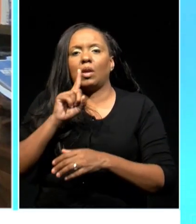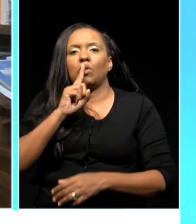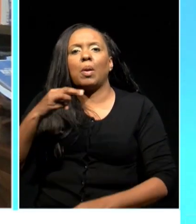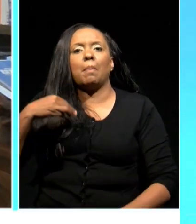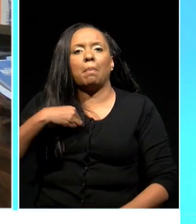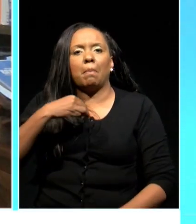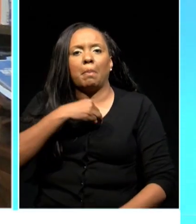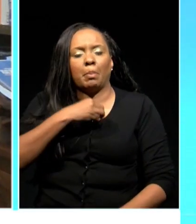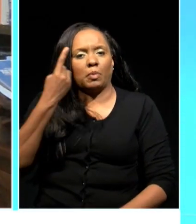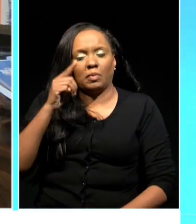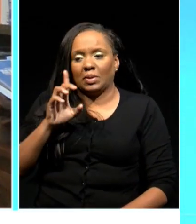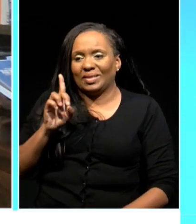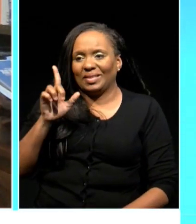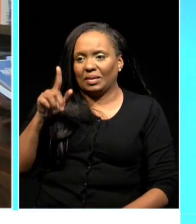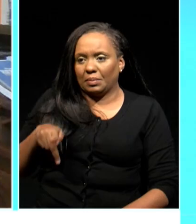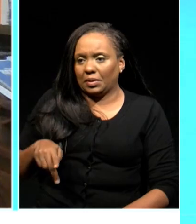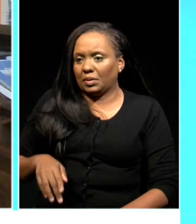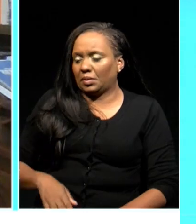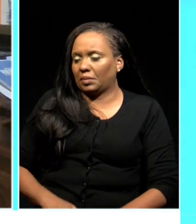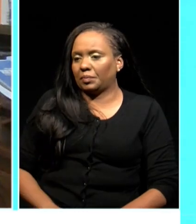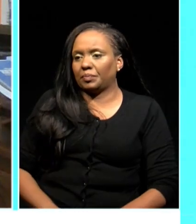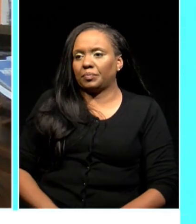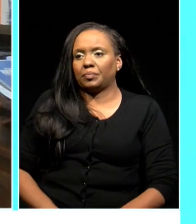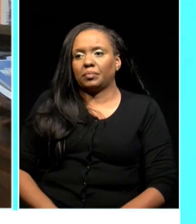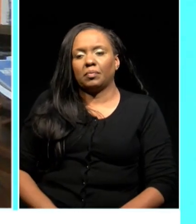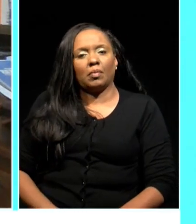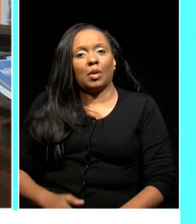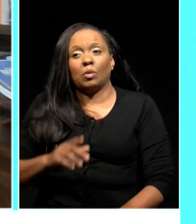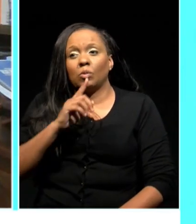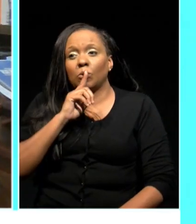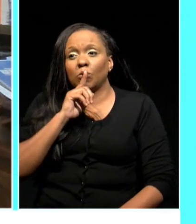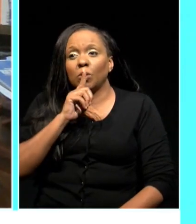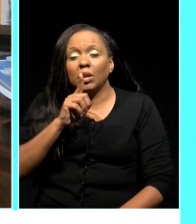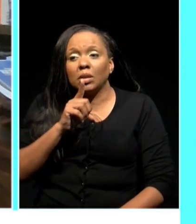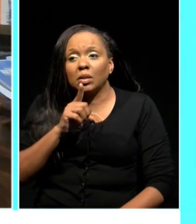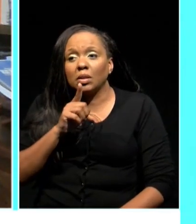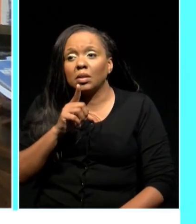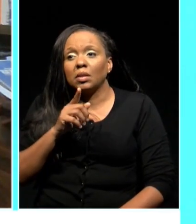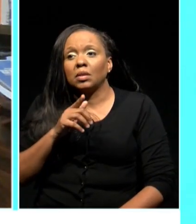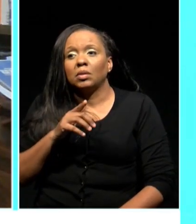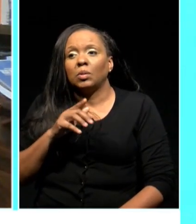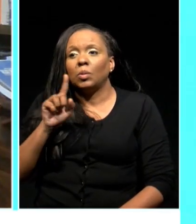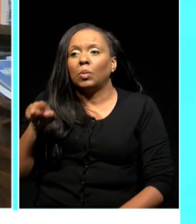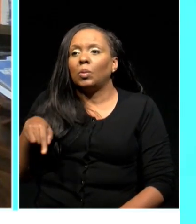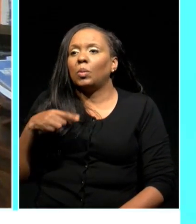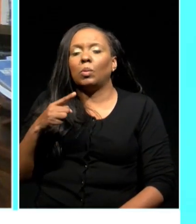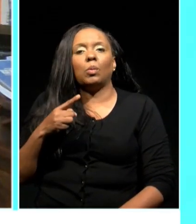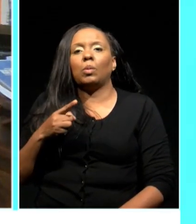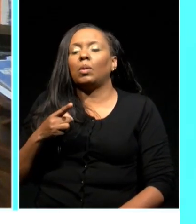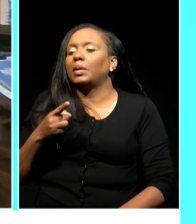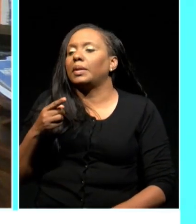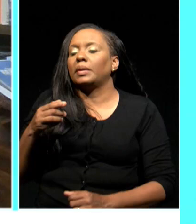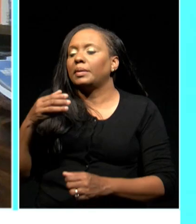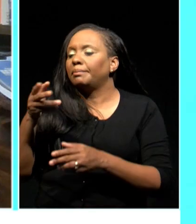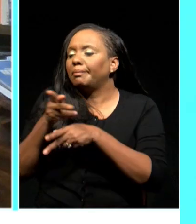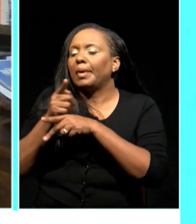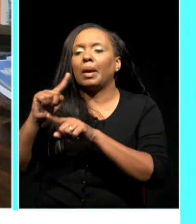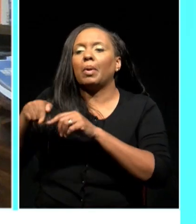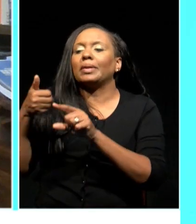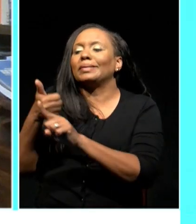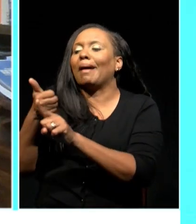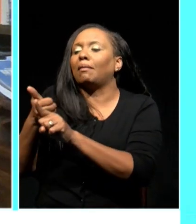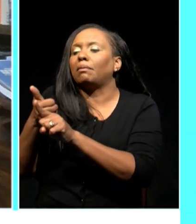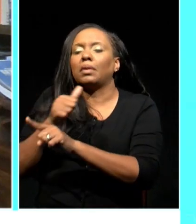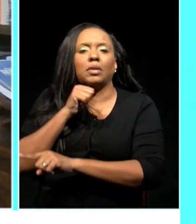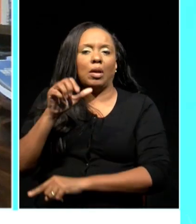that political party simply selfishly elevated their self-interest above the party interest. And the